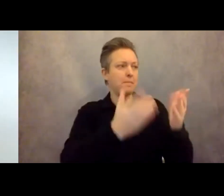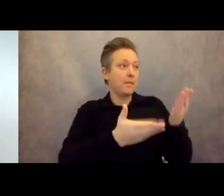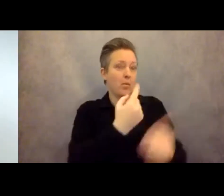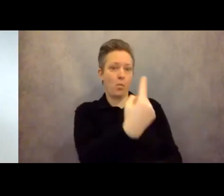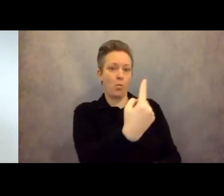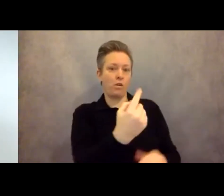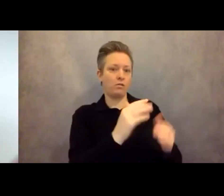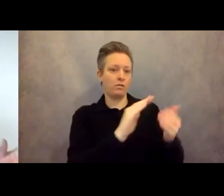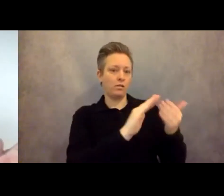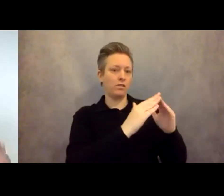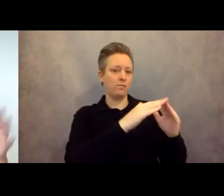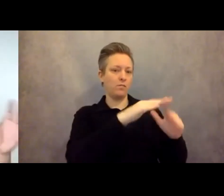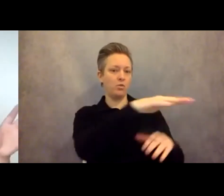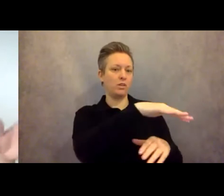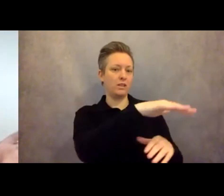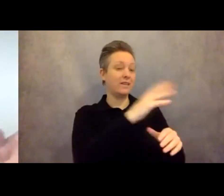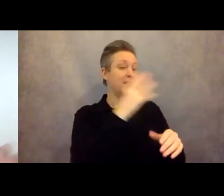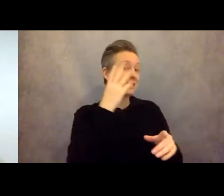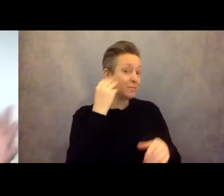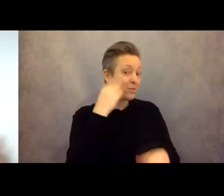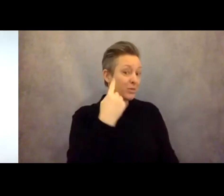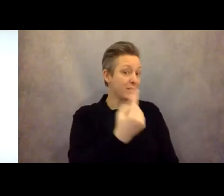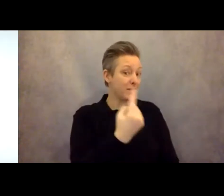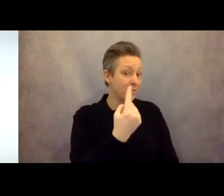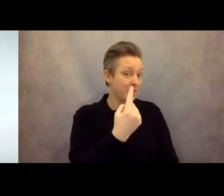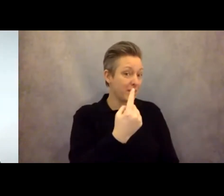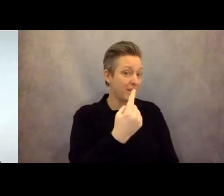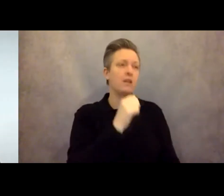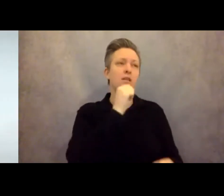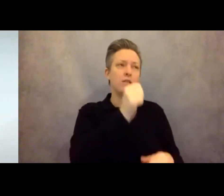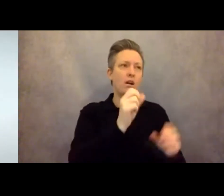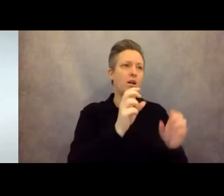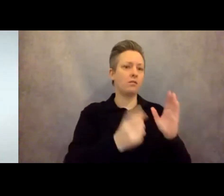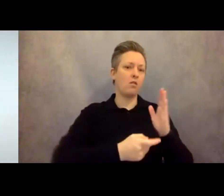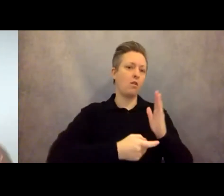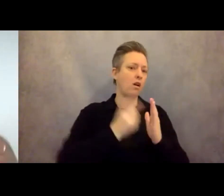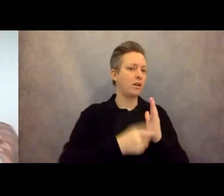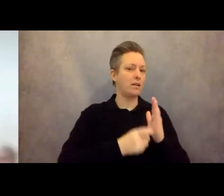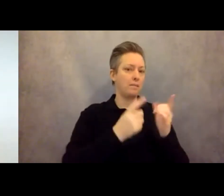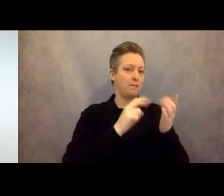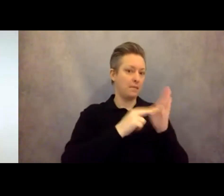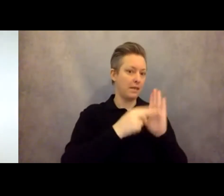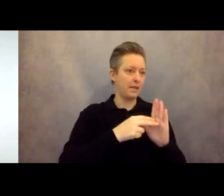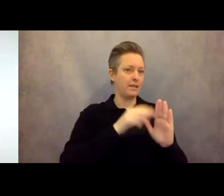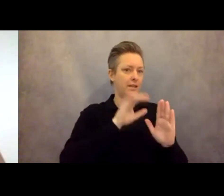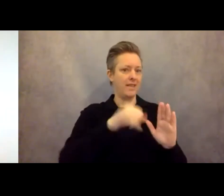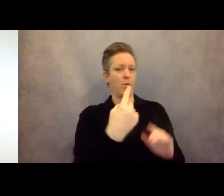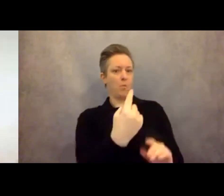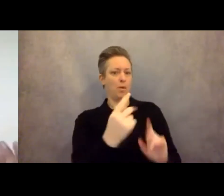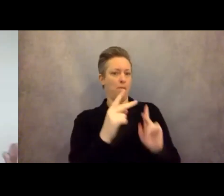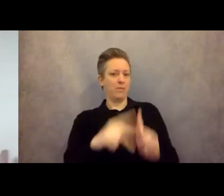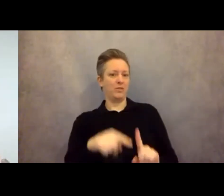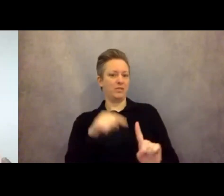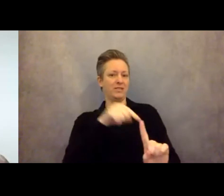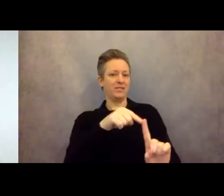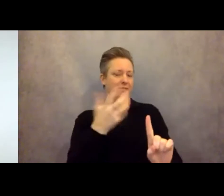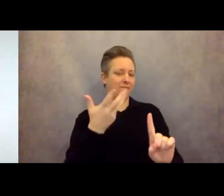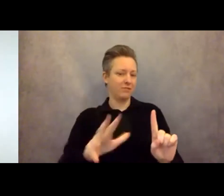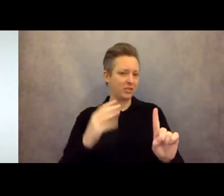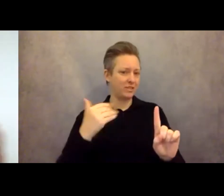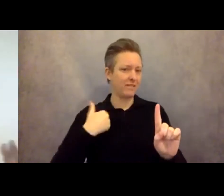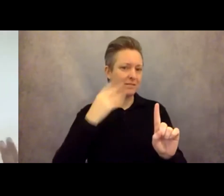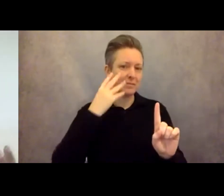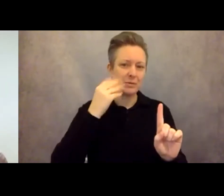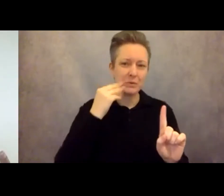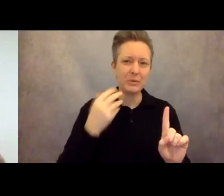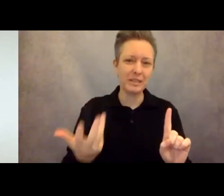experienced it doesn't mean that they have that historical context either. There's been a lot of things that have been left out of storybooks or